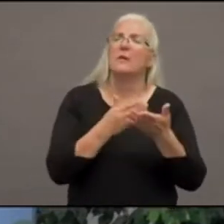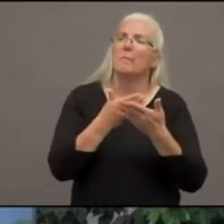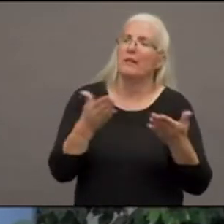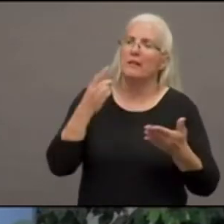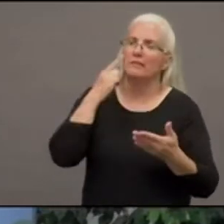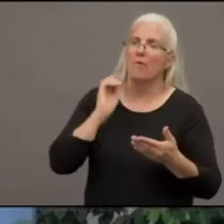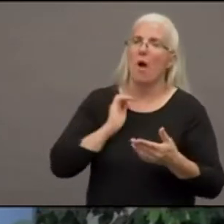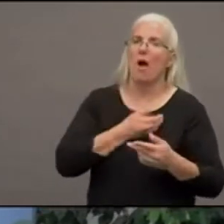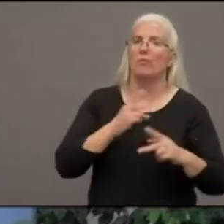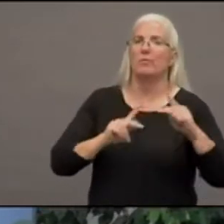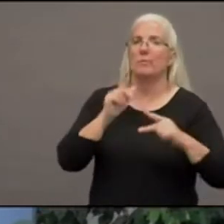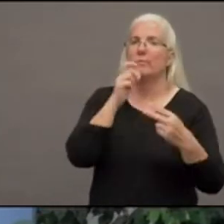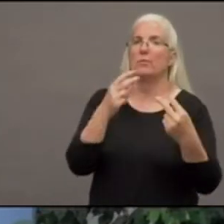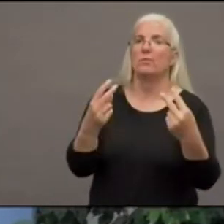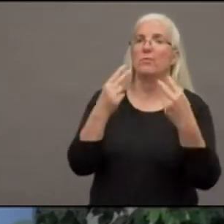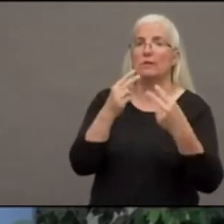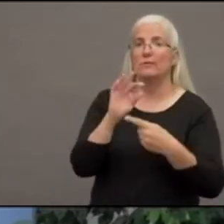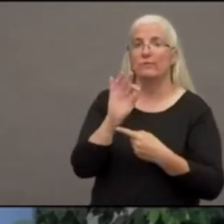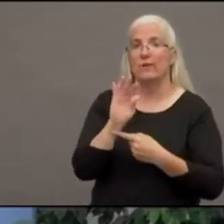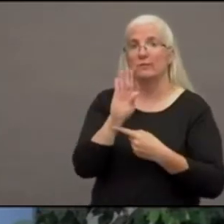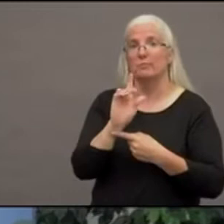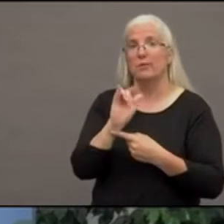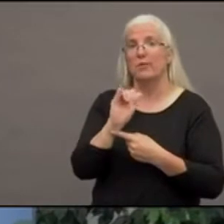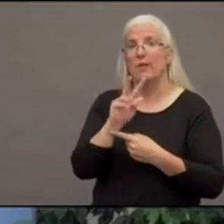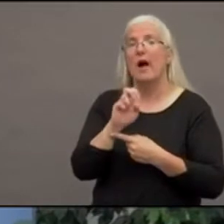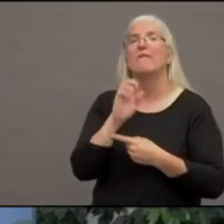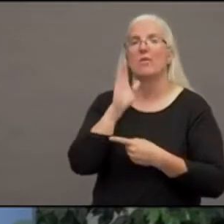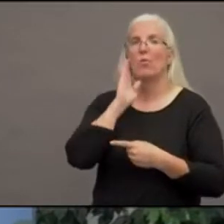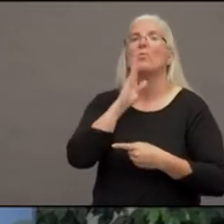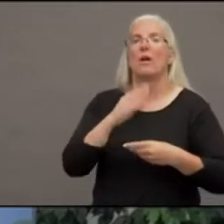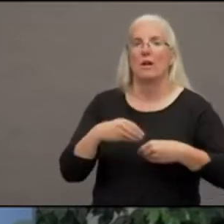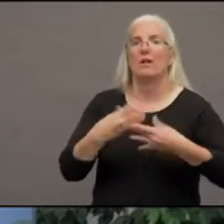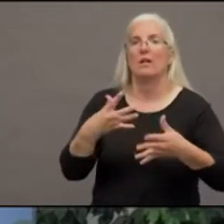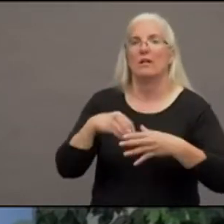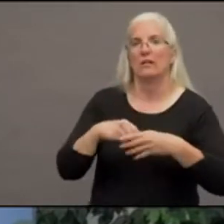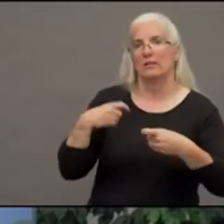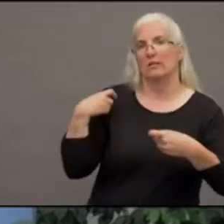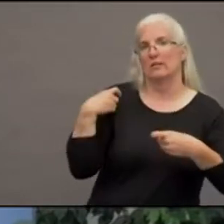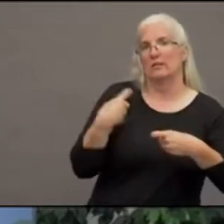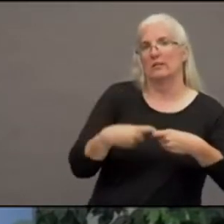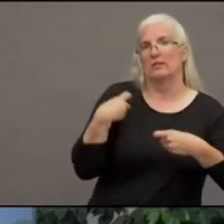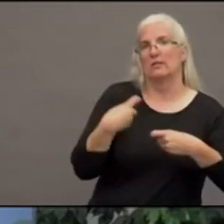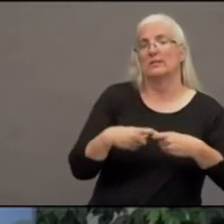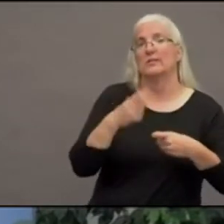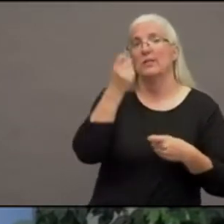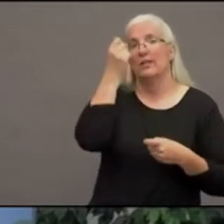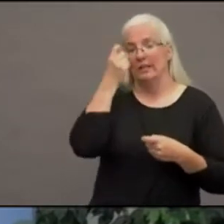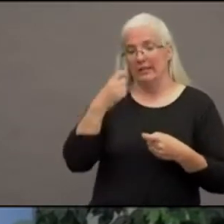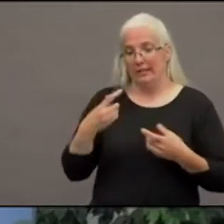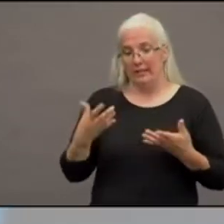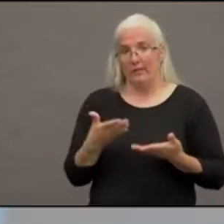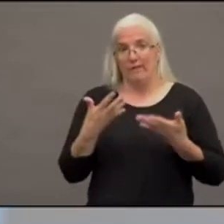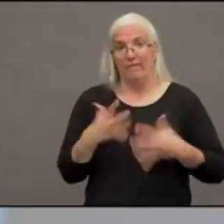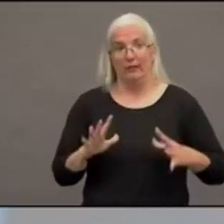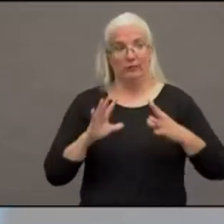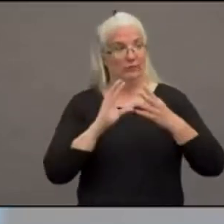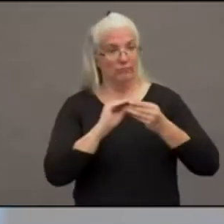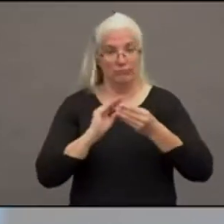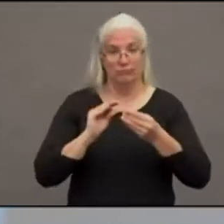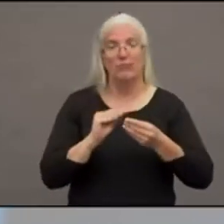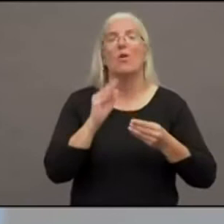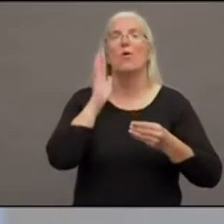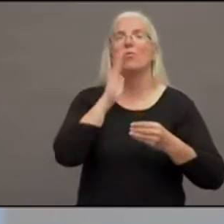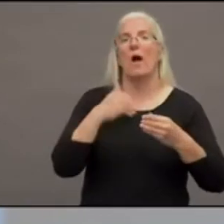Spanish, en vivo con el condado, that will follow this Facebook Live. And we are committed to answering questions. So